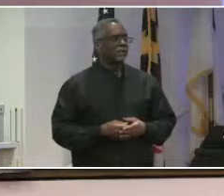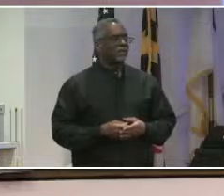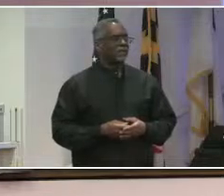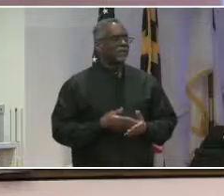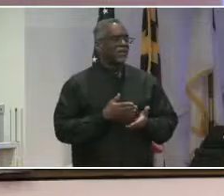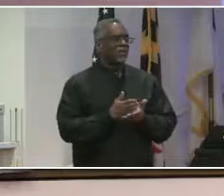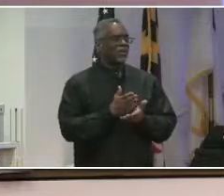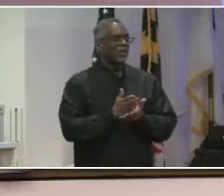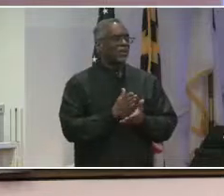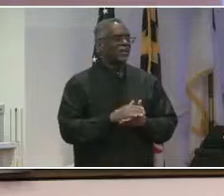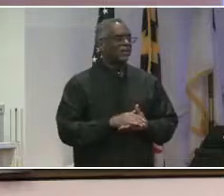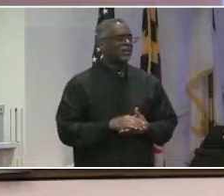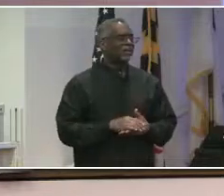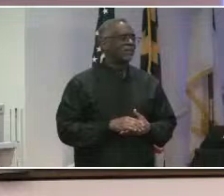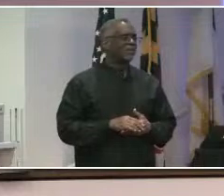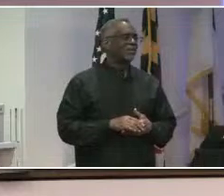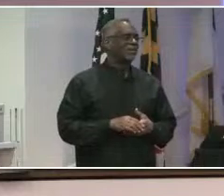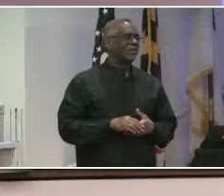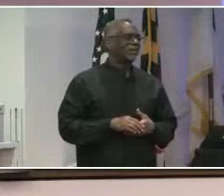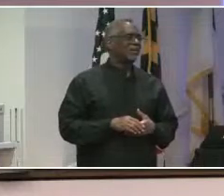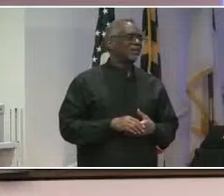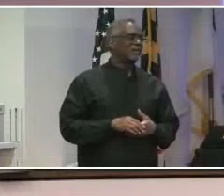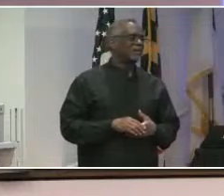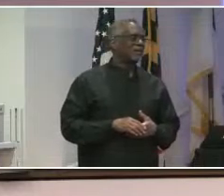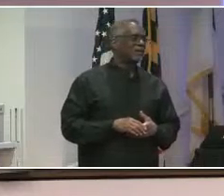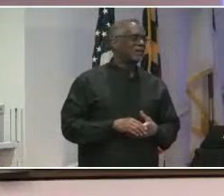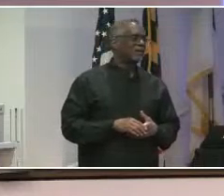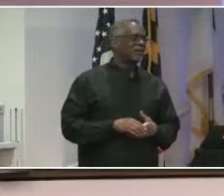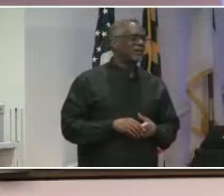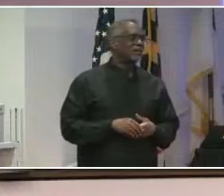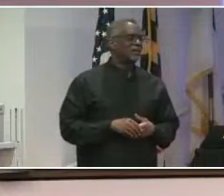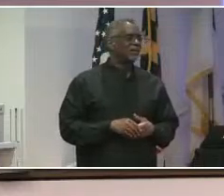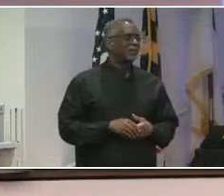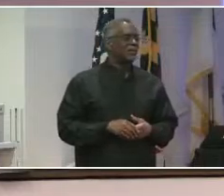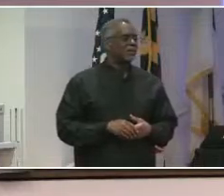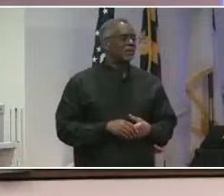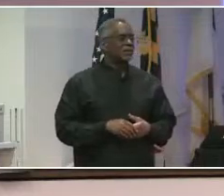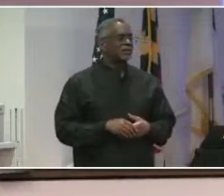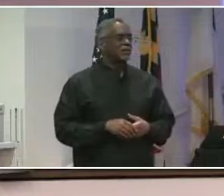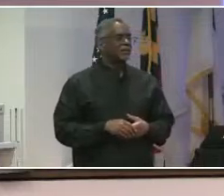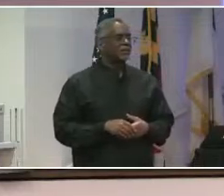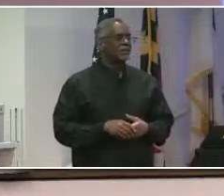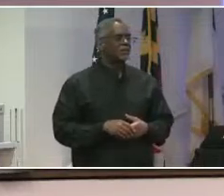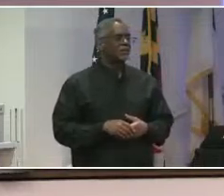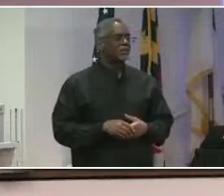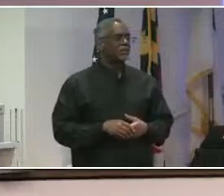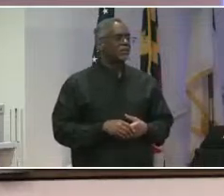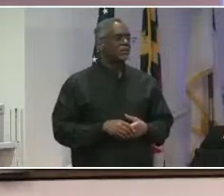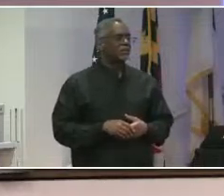All right. He don't want to leave mama, but that's okay. We're going to make this work.